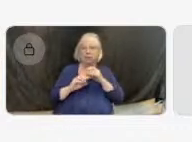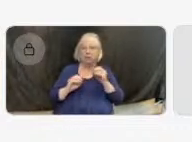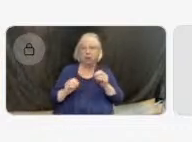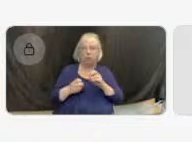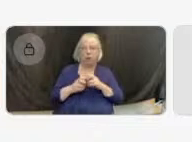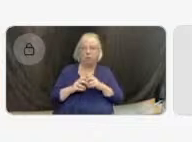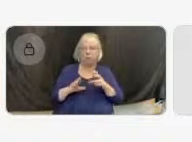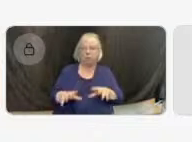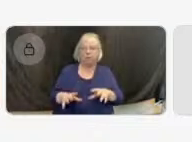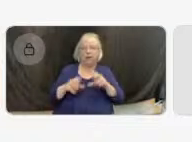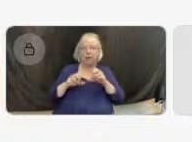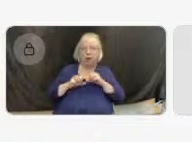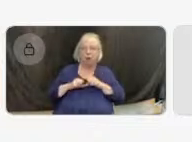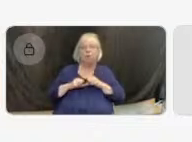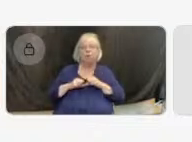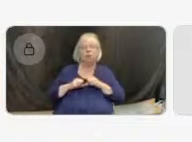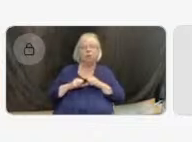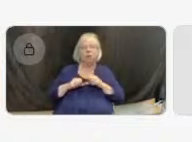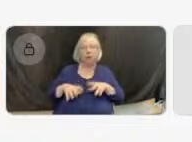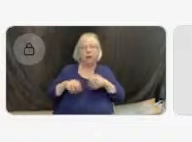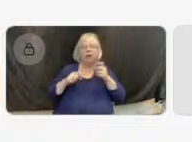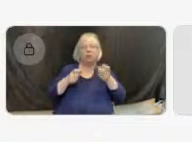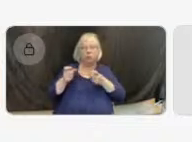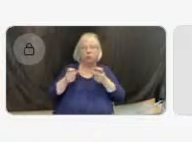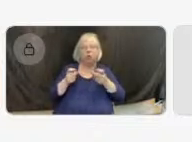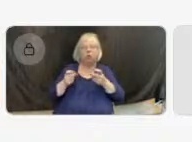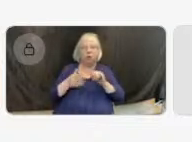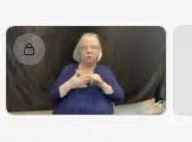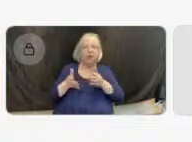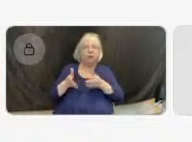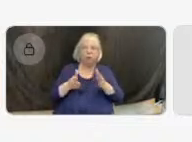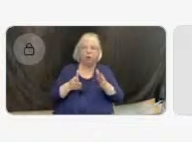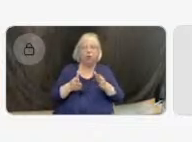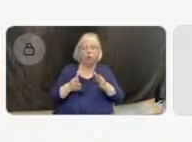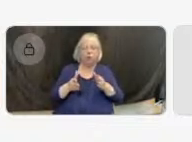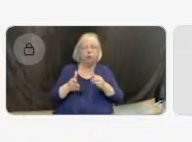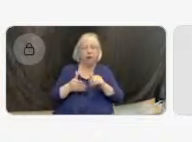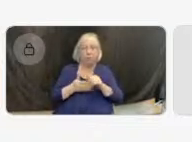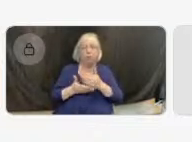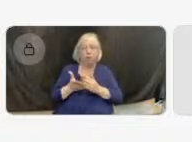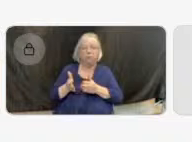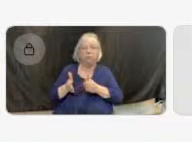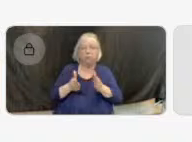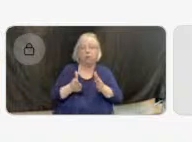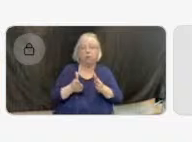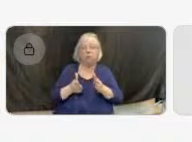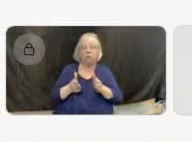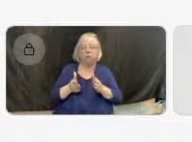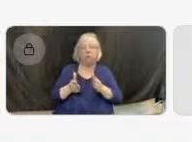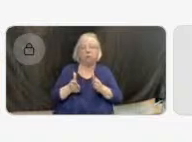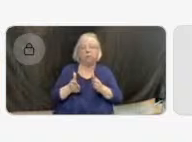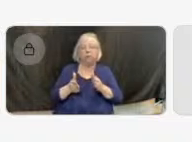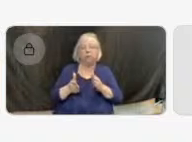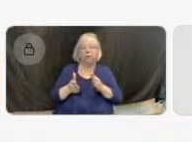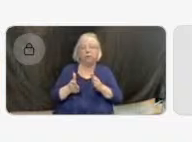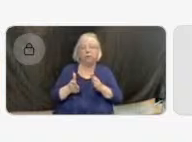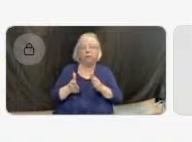maintenance of the continuing maintenance of the road. It would be create